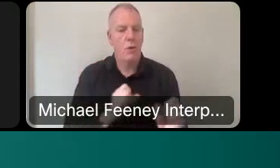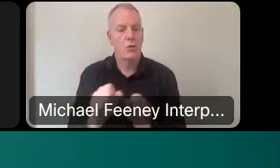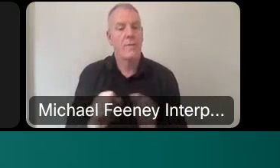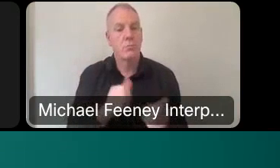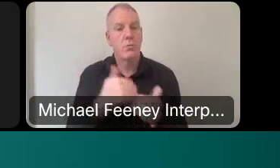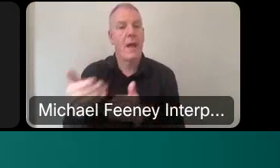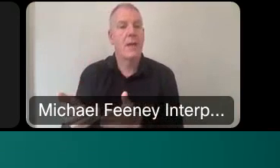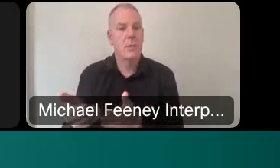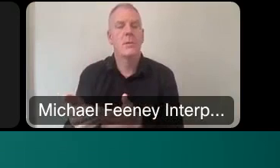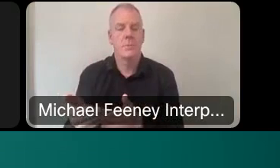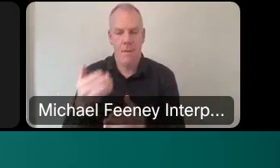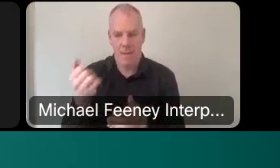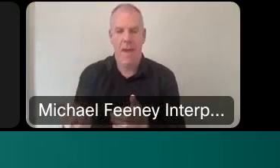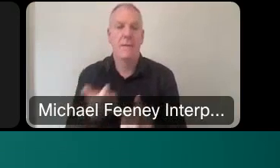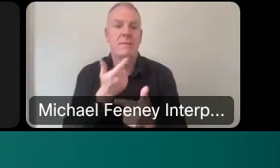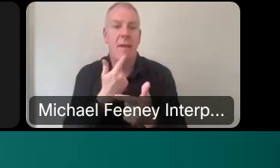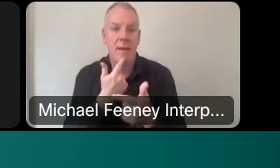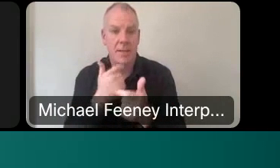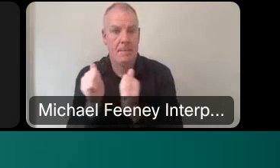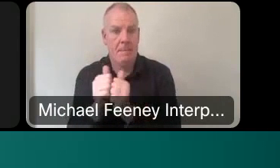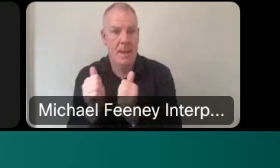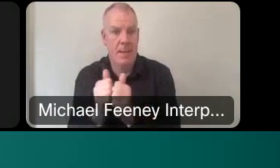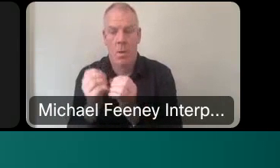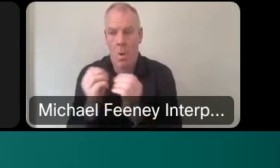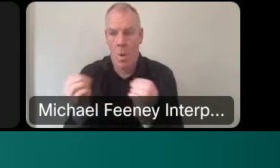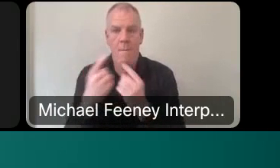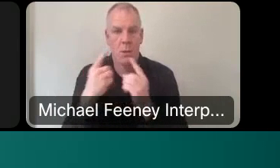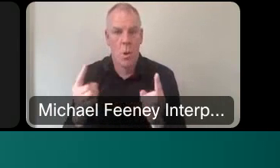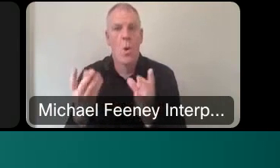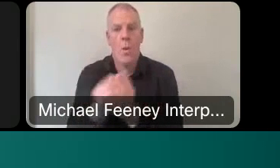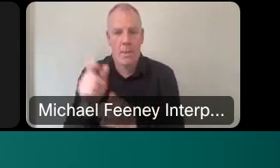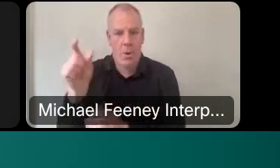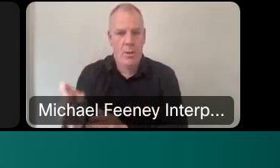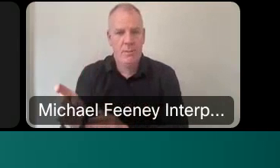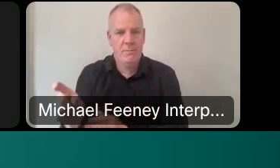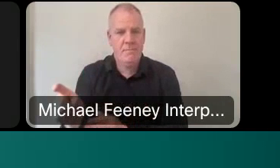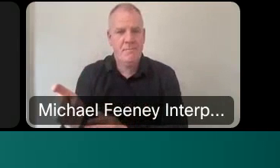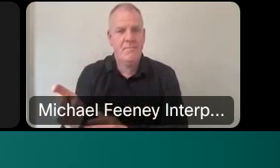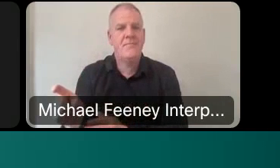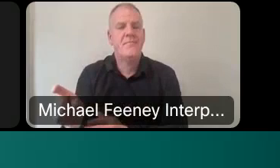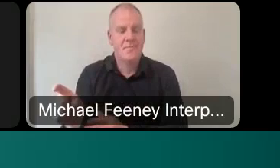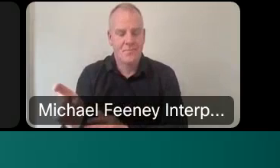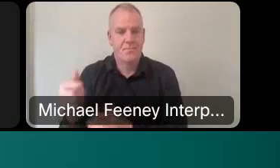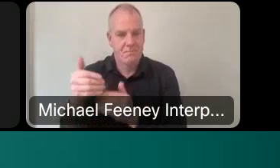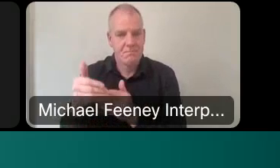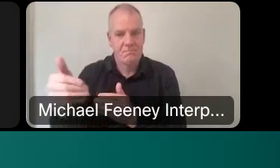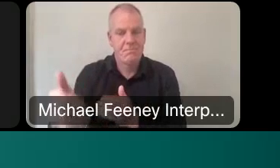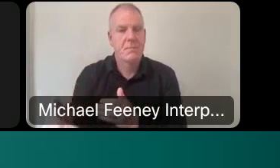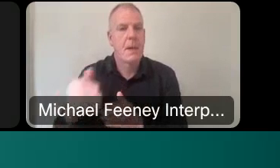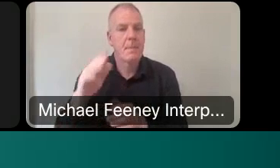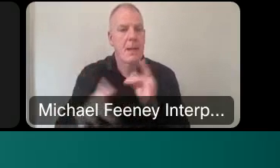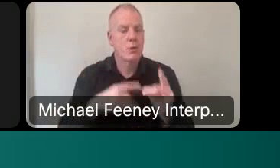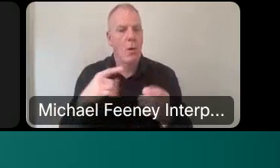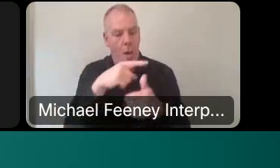will proceed to have another open disclosure meeting, with that patient or relevant person going forward to provide